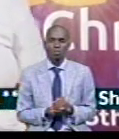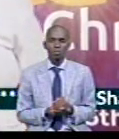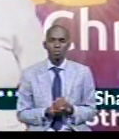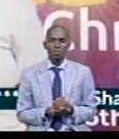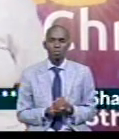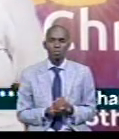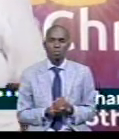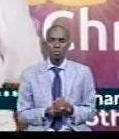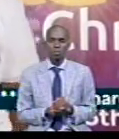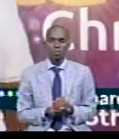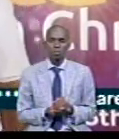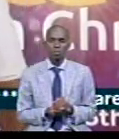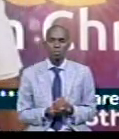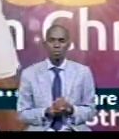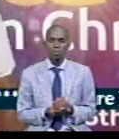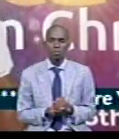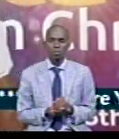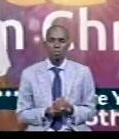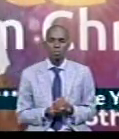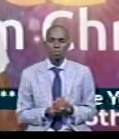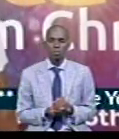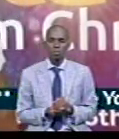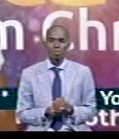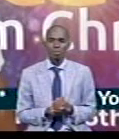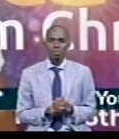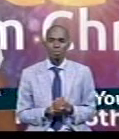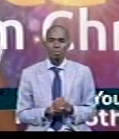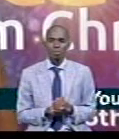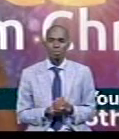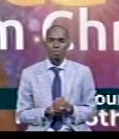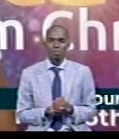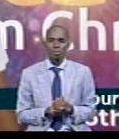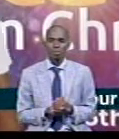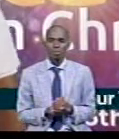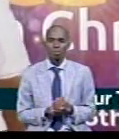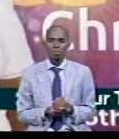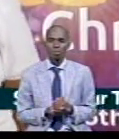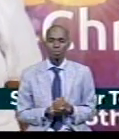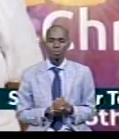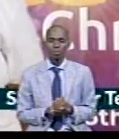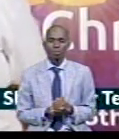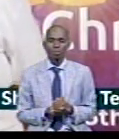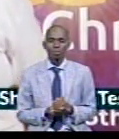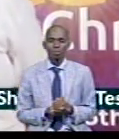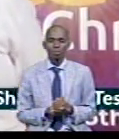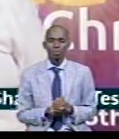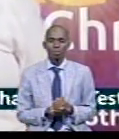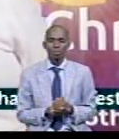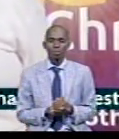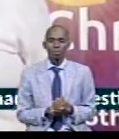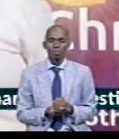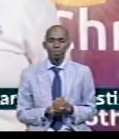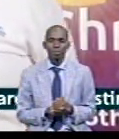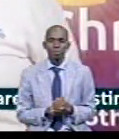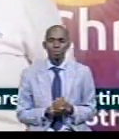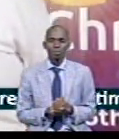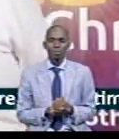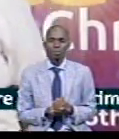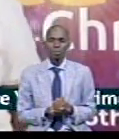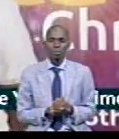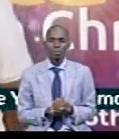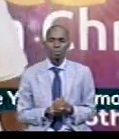man. And at that would then, I know who I said, I'm a man. I'm a man. The number